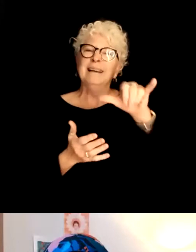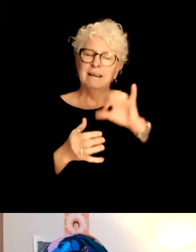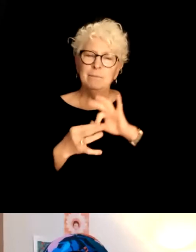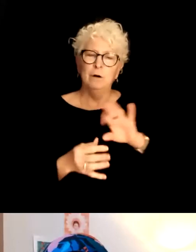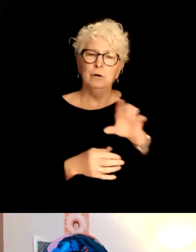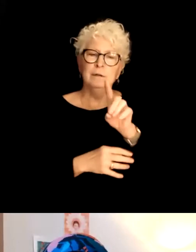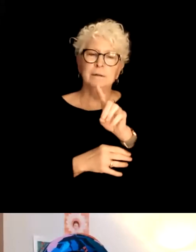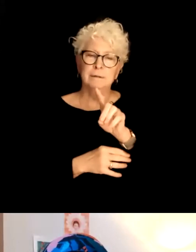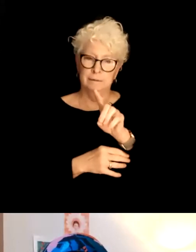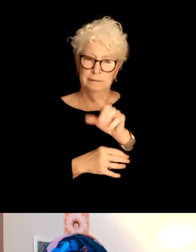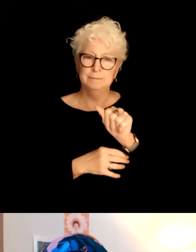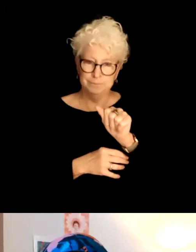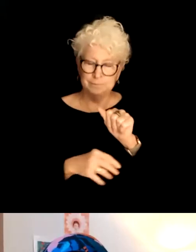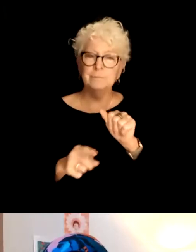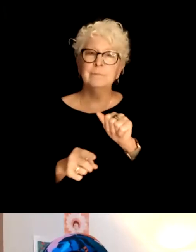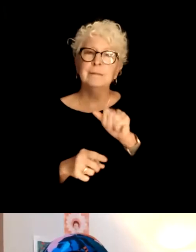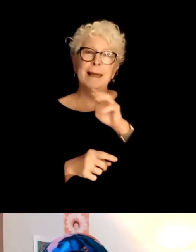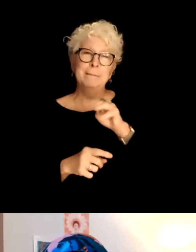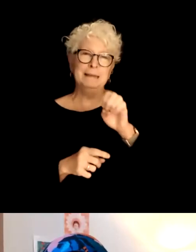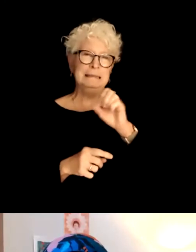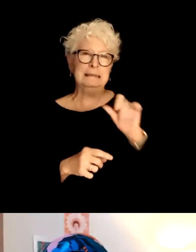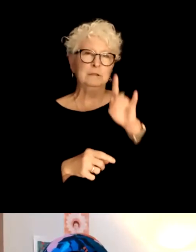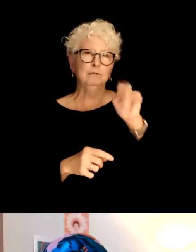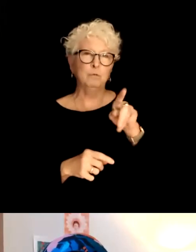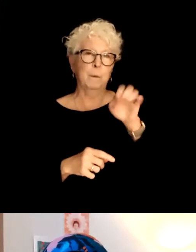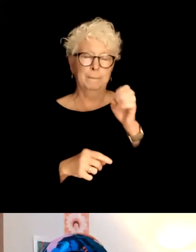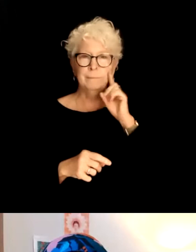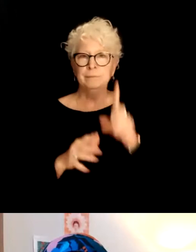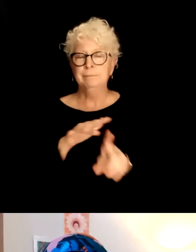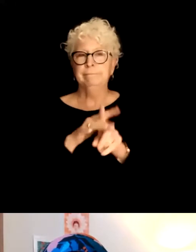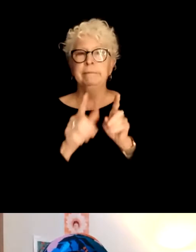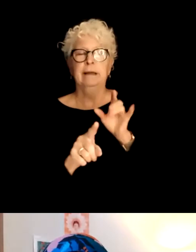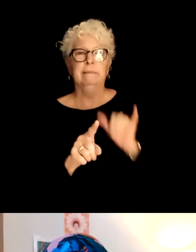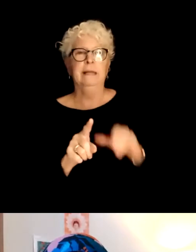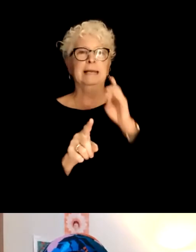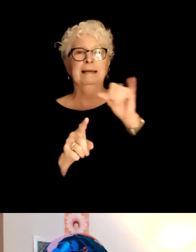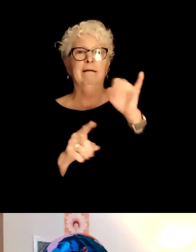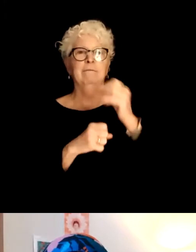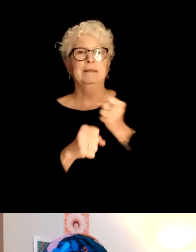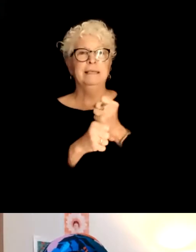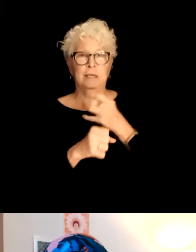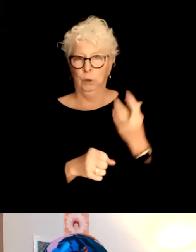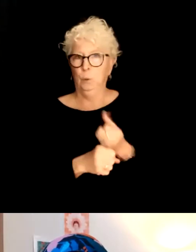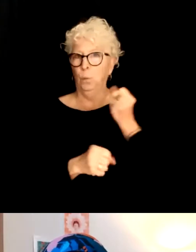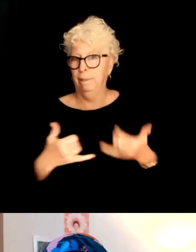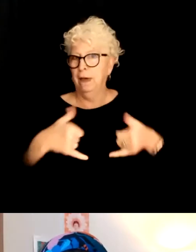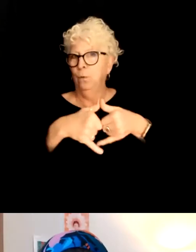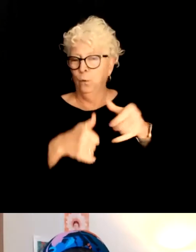Ehlers-Danlos Syndrome, which appeared in the Chicago Quarterly Review, was named a notable essay of the year by Best American Essays